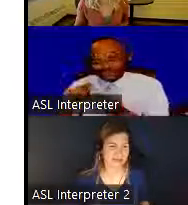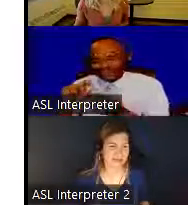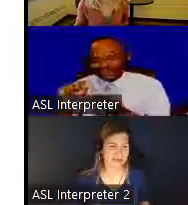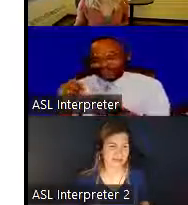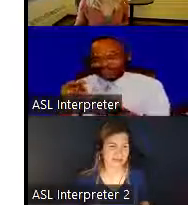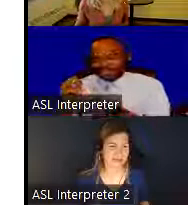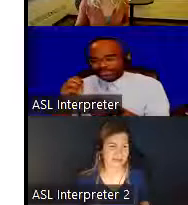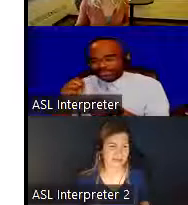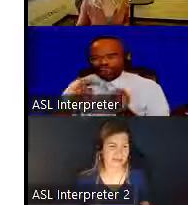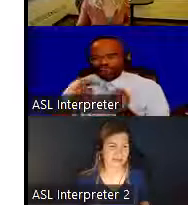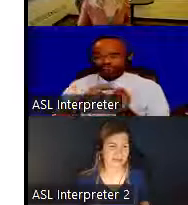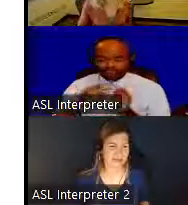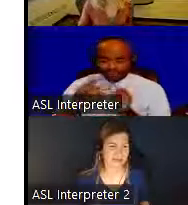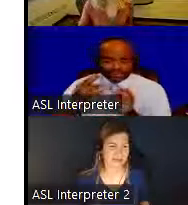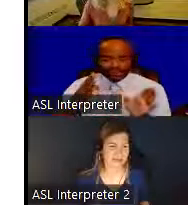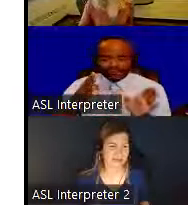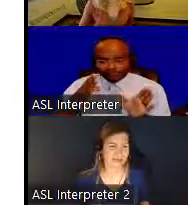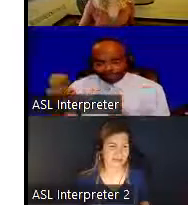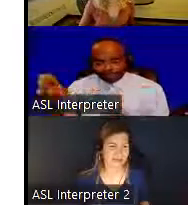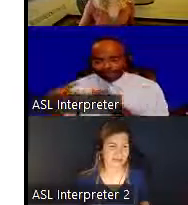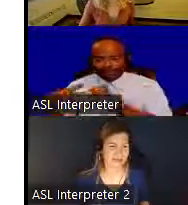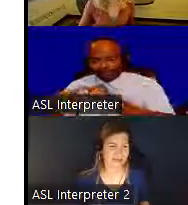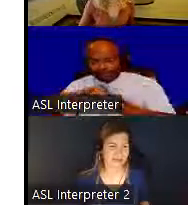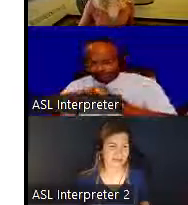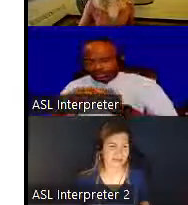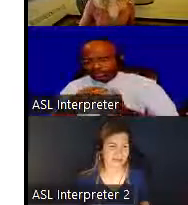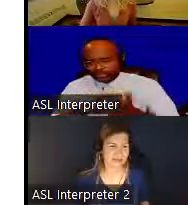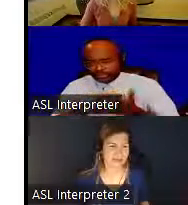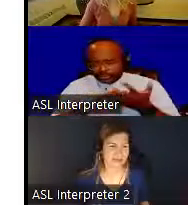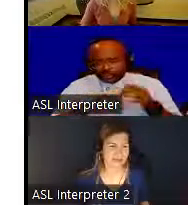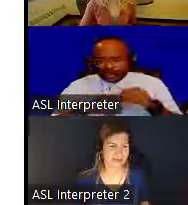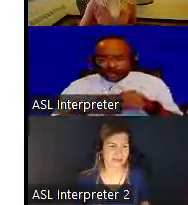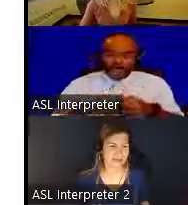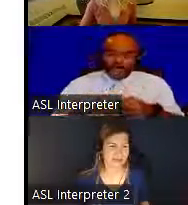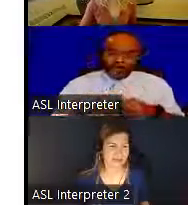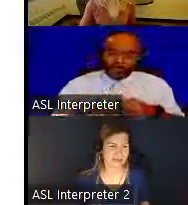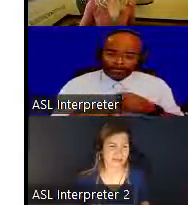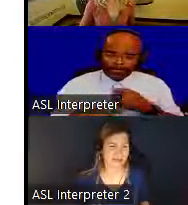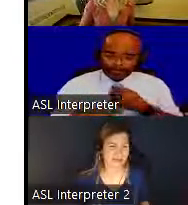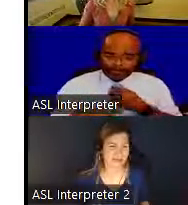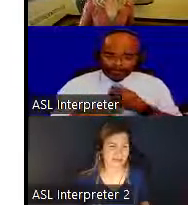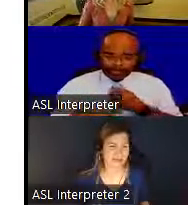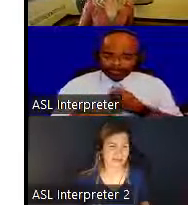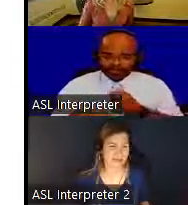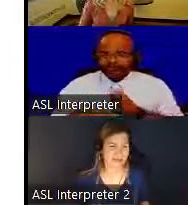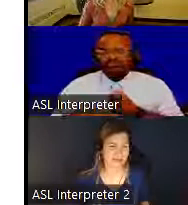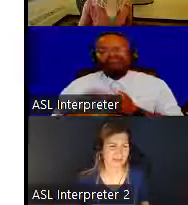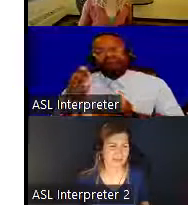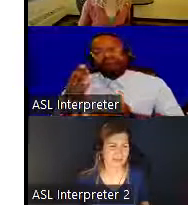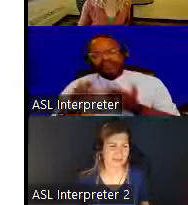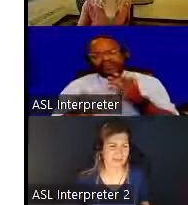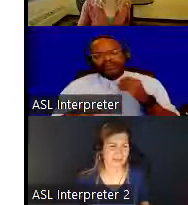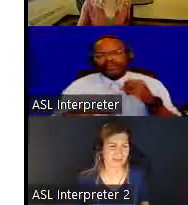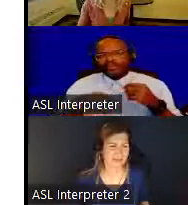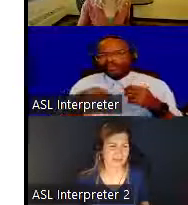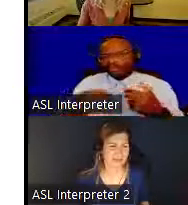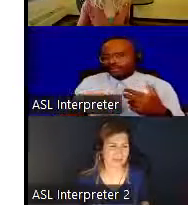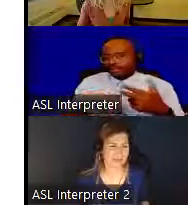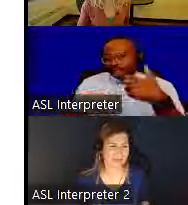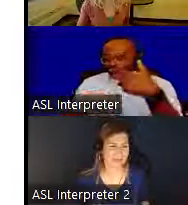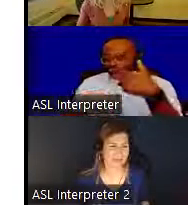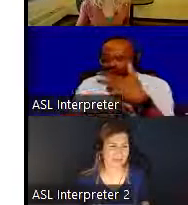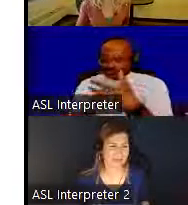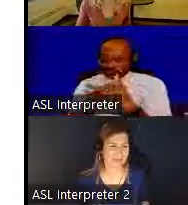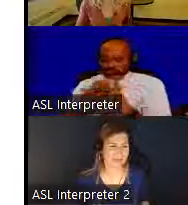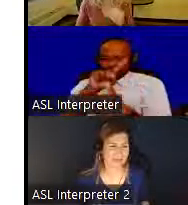planning, conservation, etc.? Yeah, okay, so maybe to take 1A and 2 together